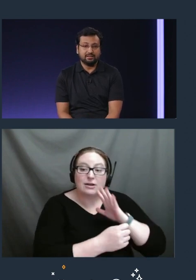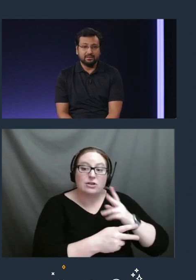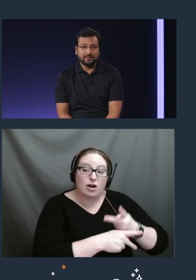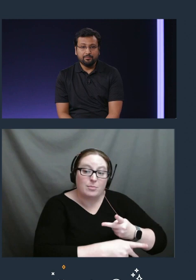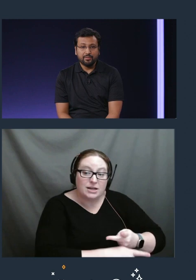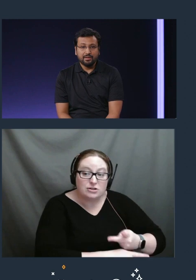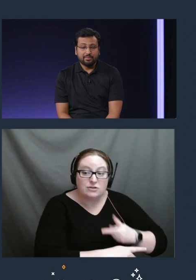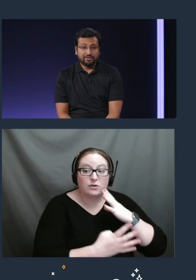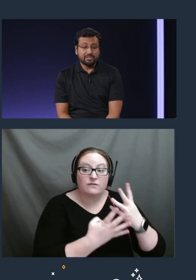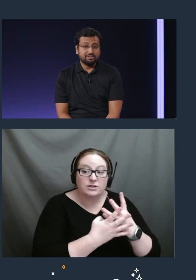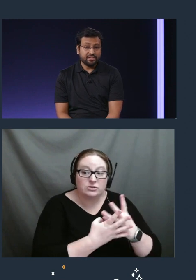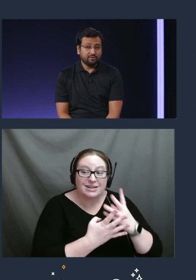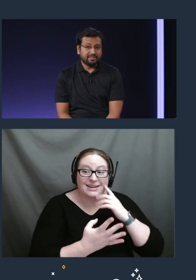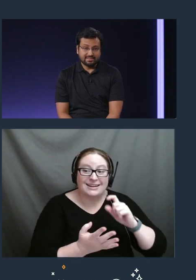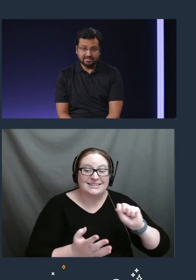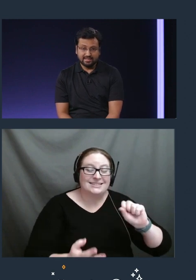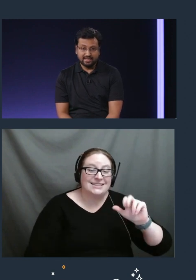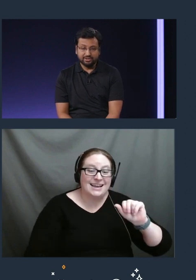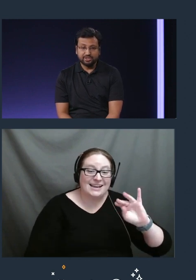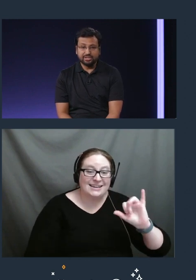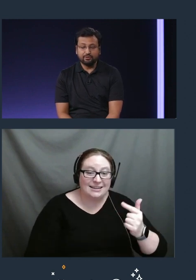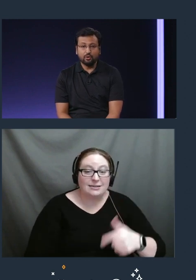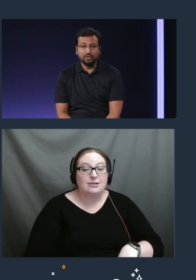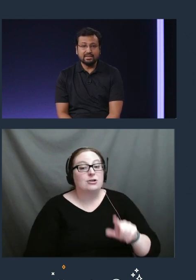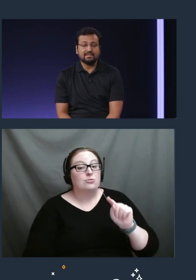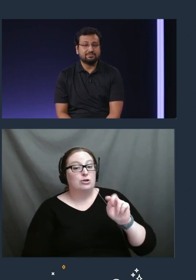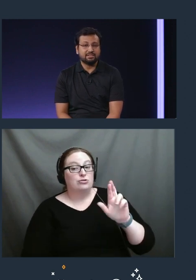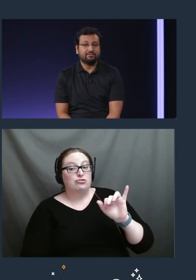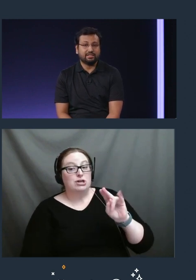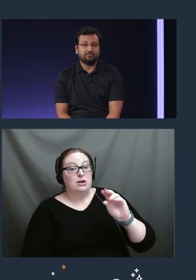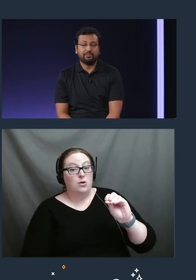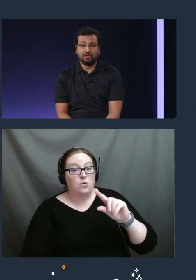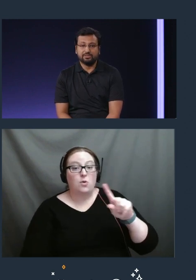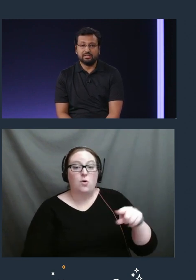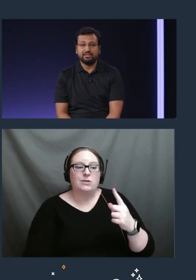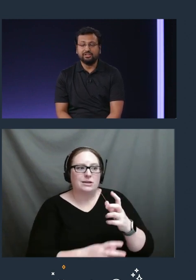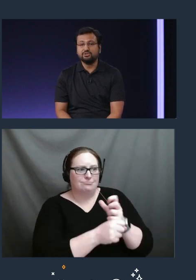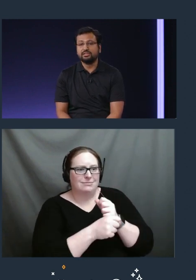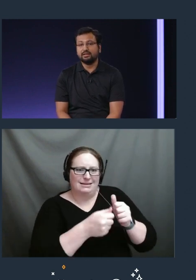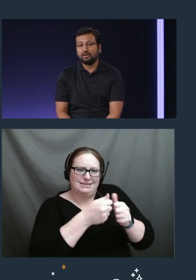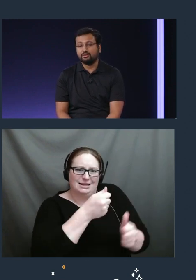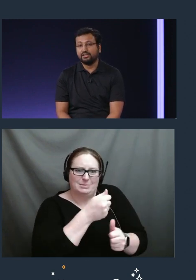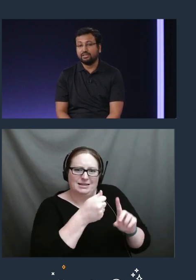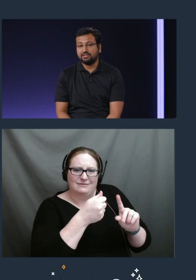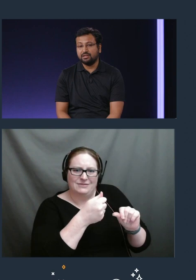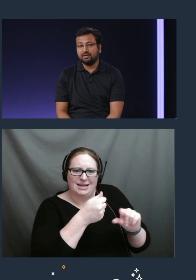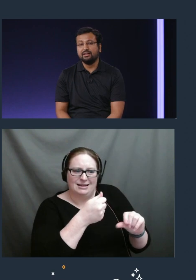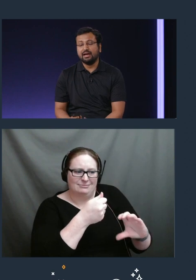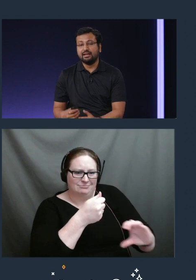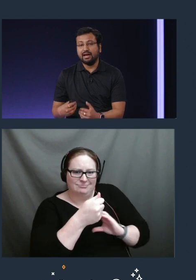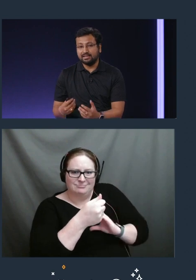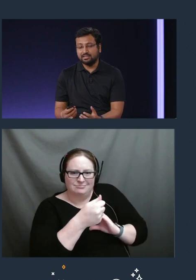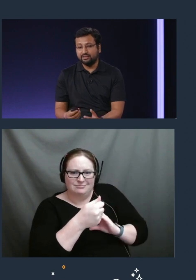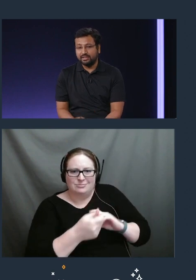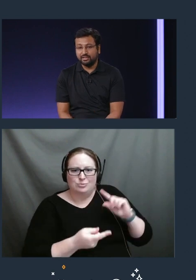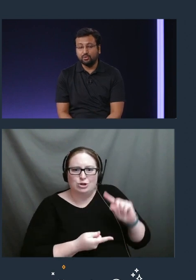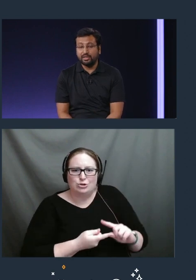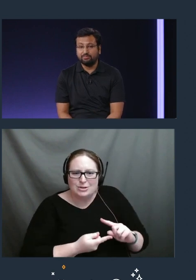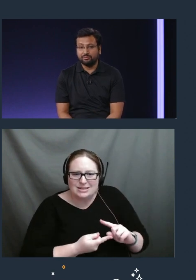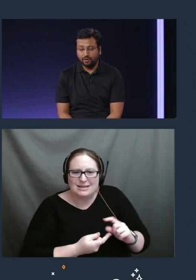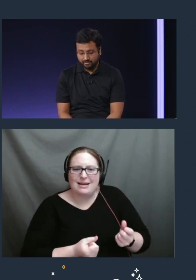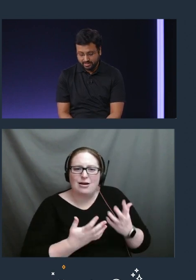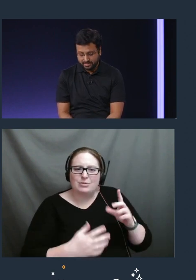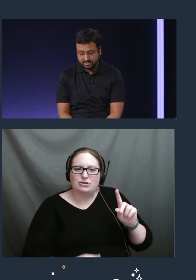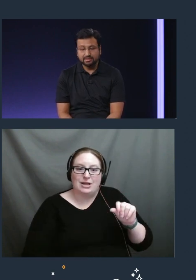object. By using Trino with S3 Select, you retrieve only a subset of data from an object, reducing the amount of data returned and accelerating